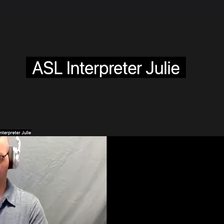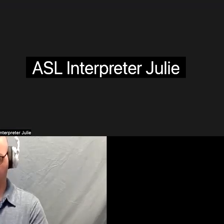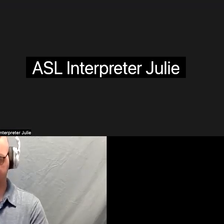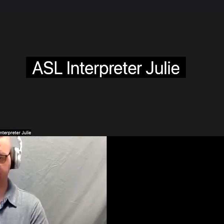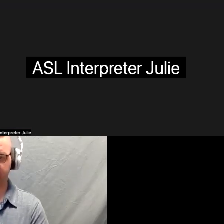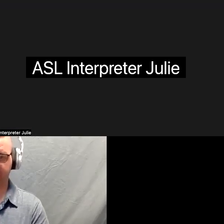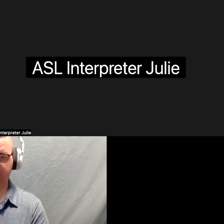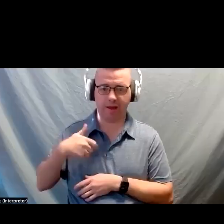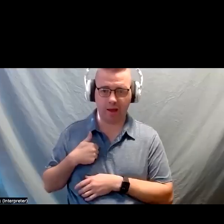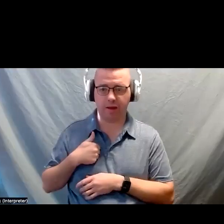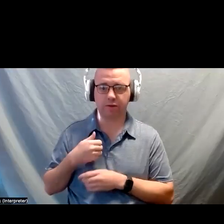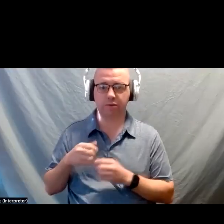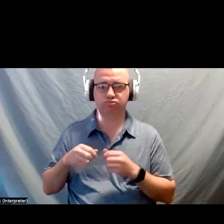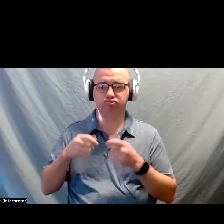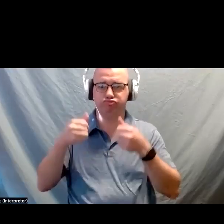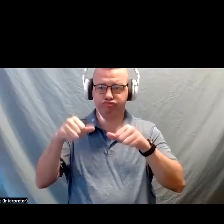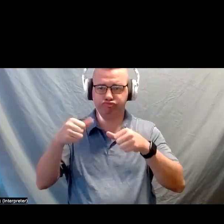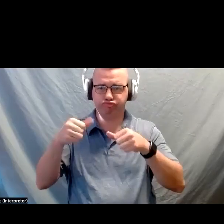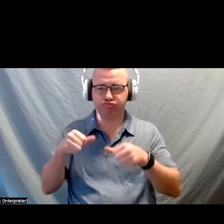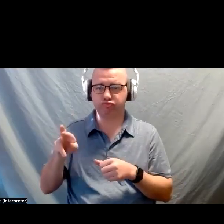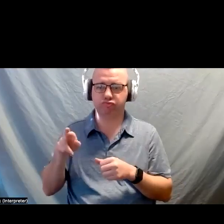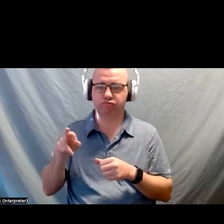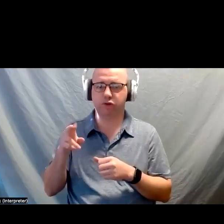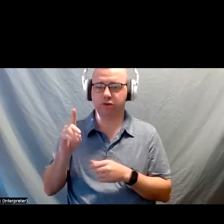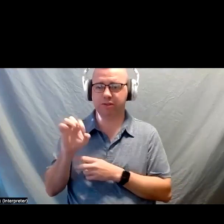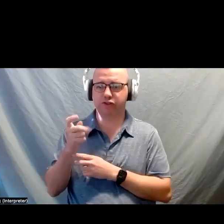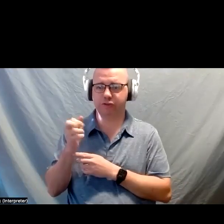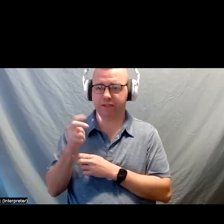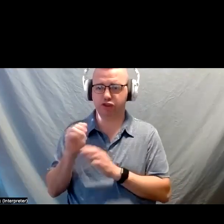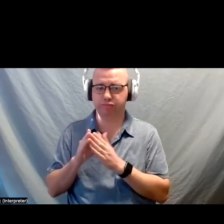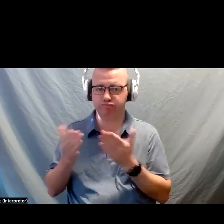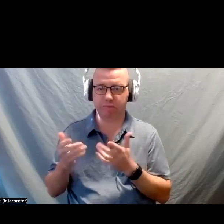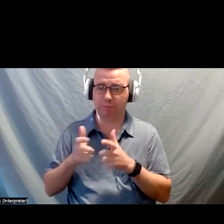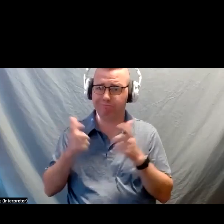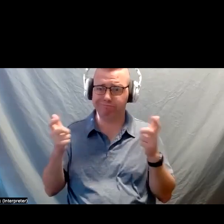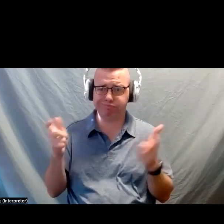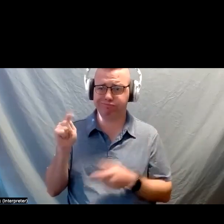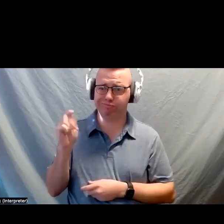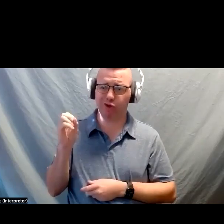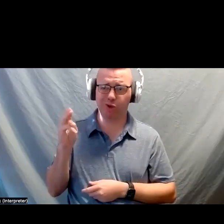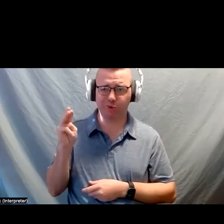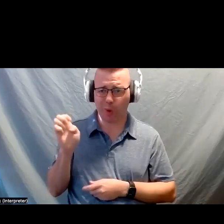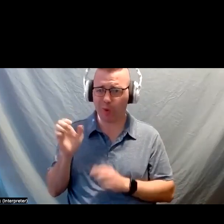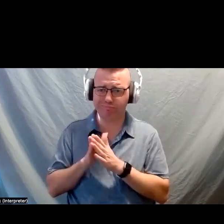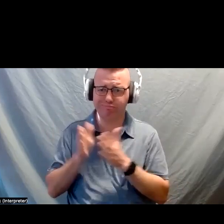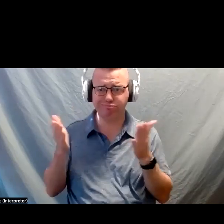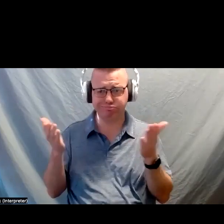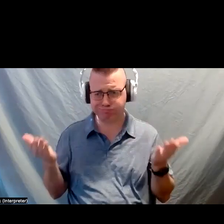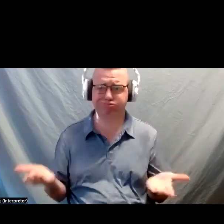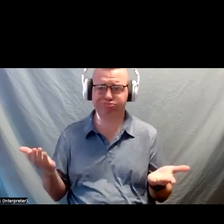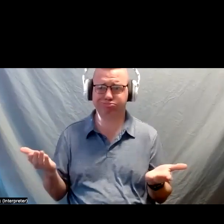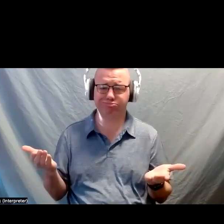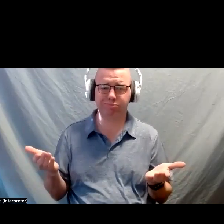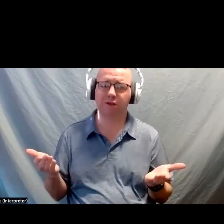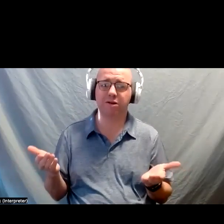have reproduced her dissertation, The Mighty Great Tome, which I helped advise her on as her tutor when she was a